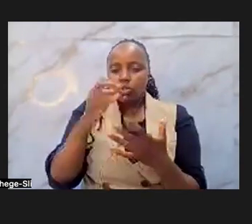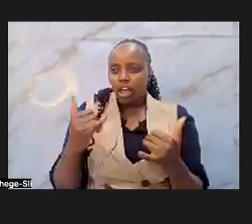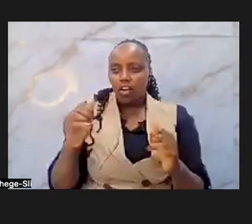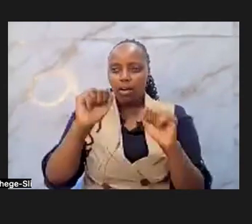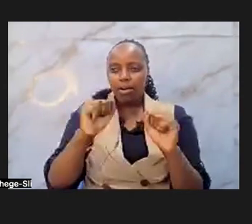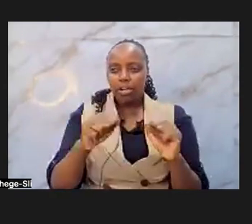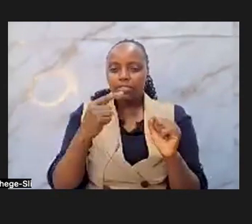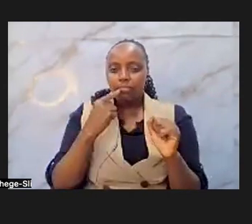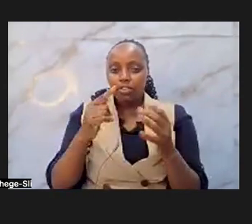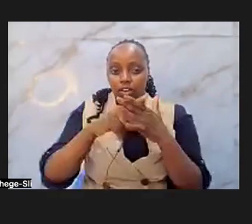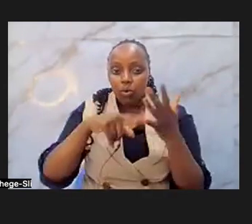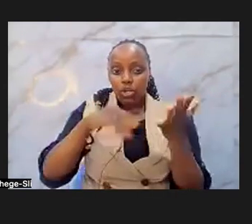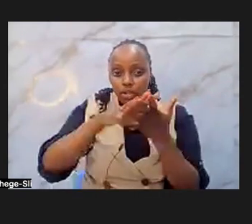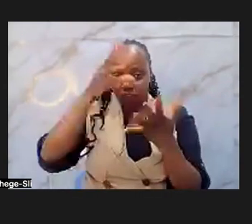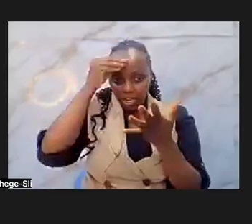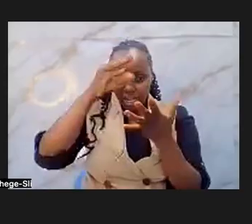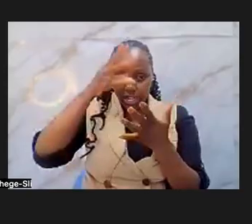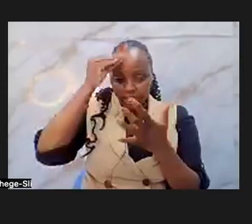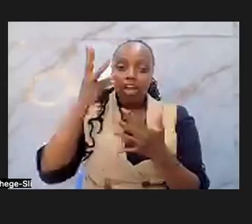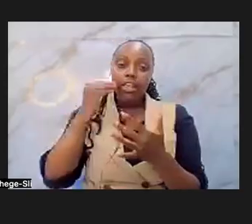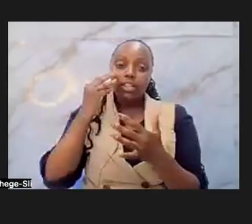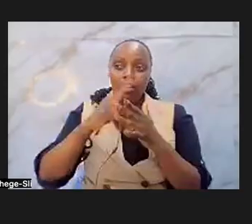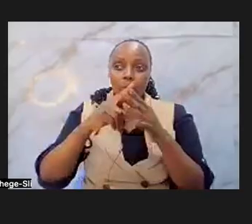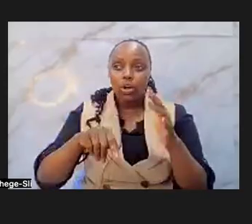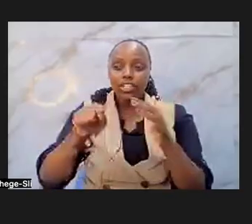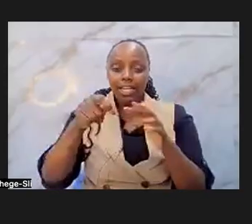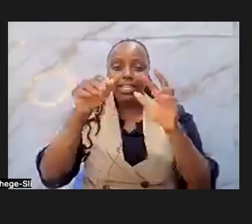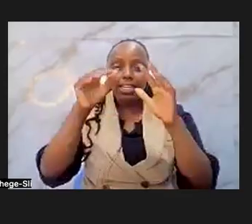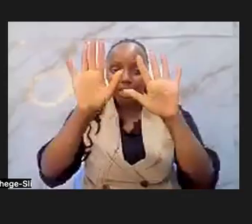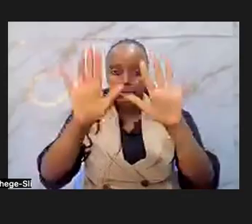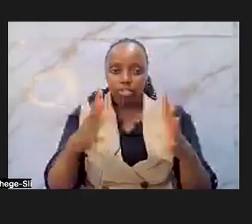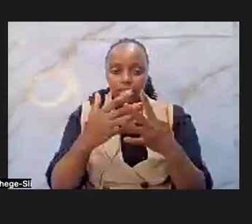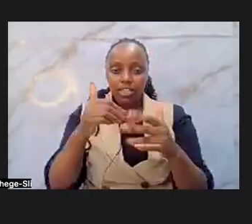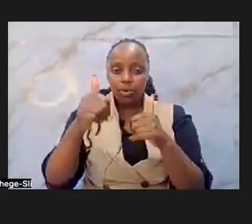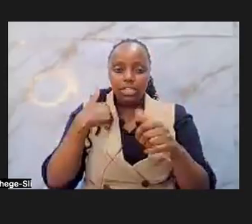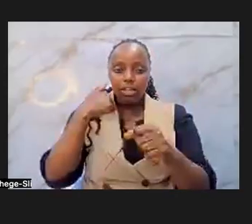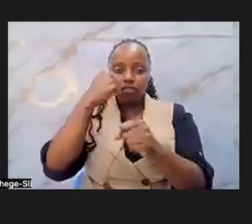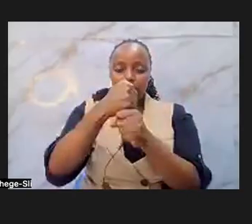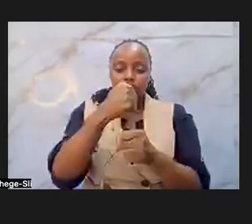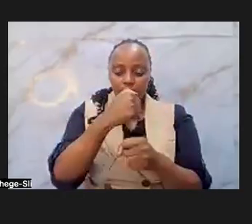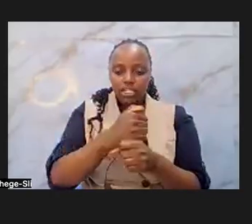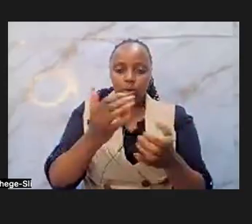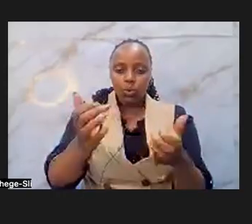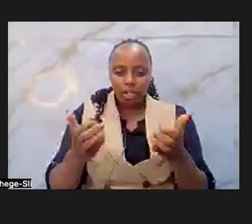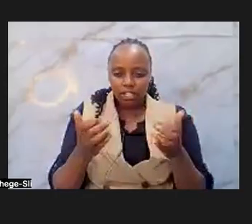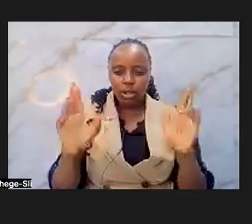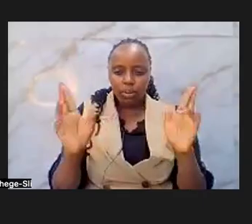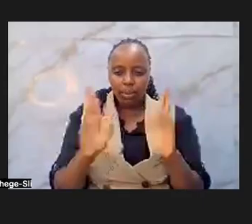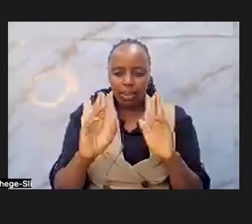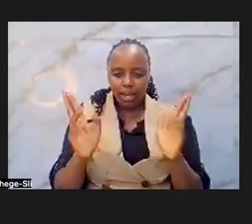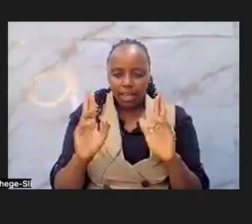from your experience on the kind of key things that colleagues on this call will need to get right and to ensure that